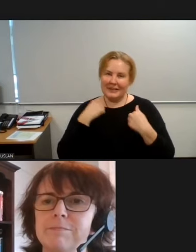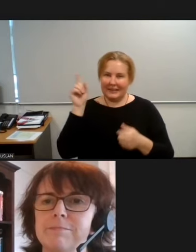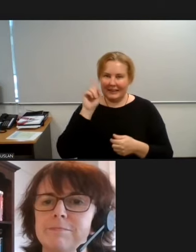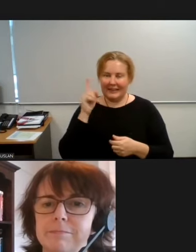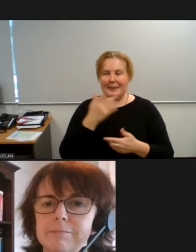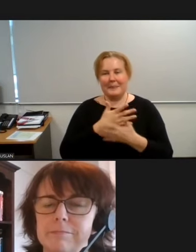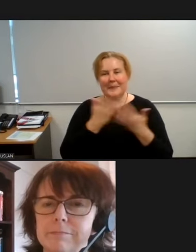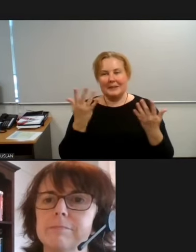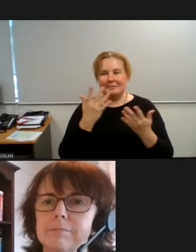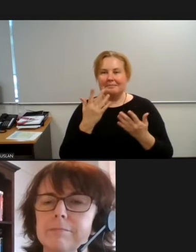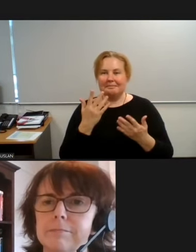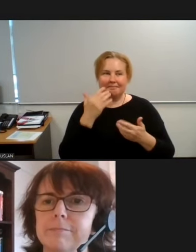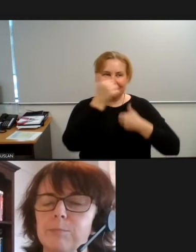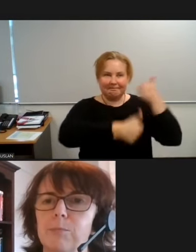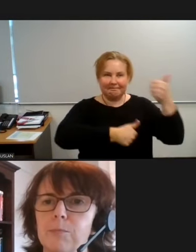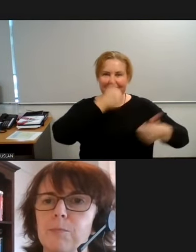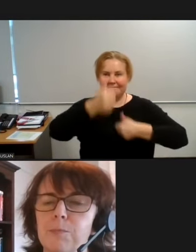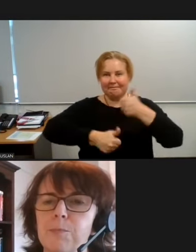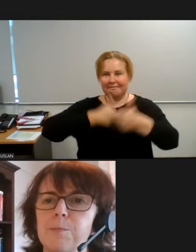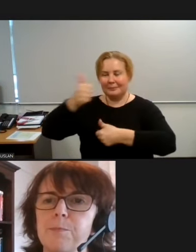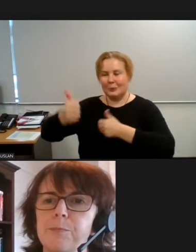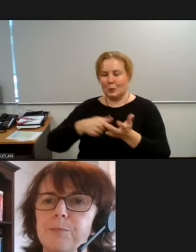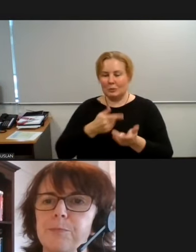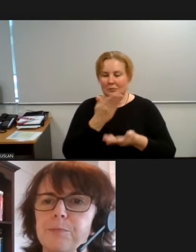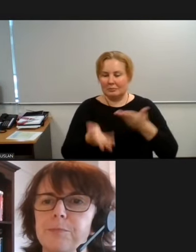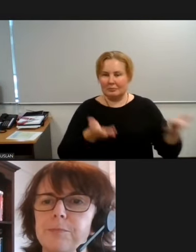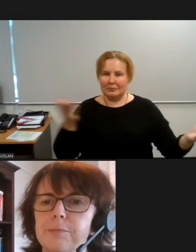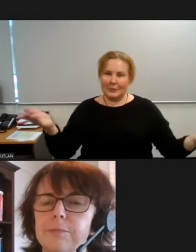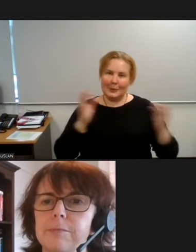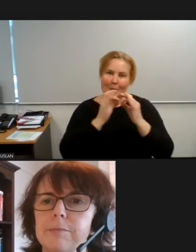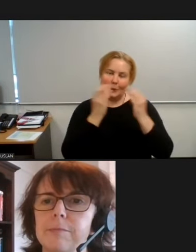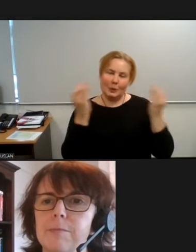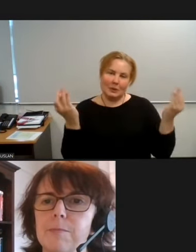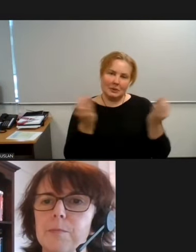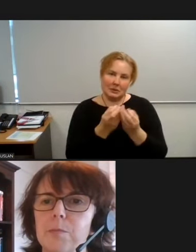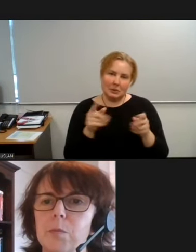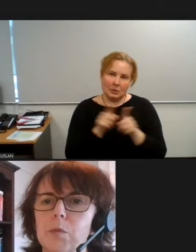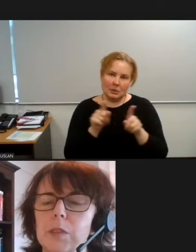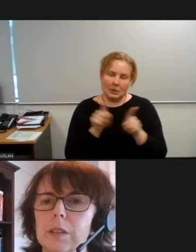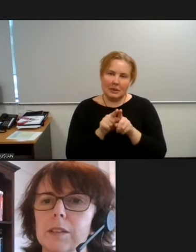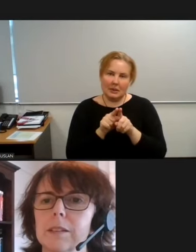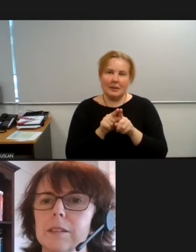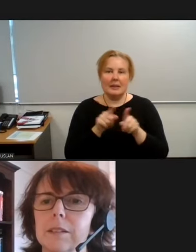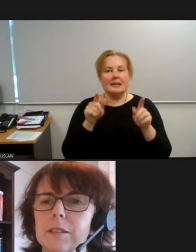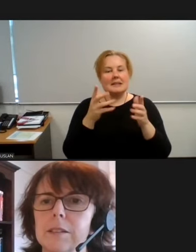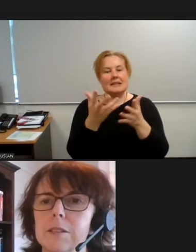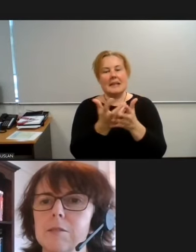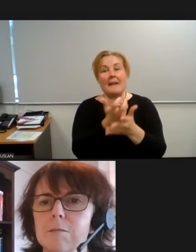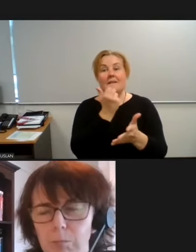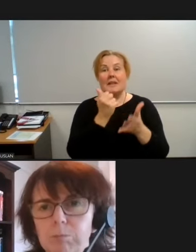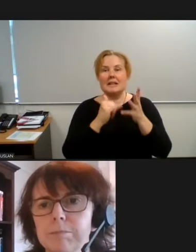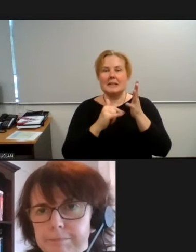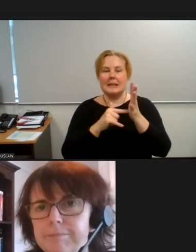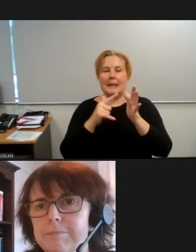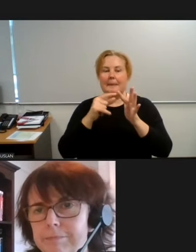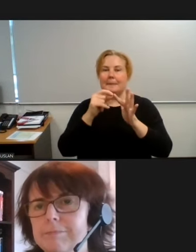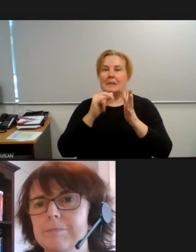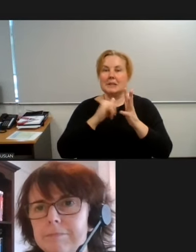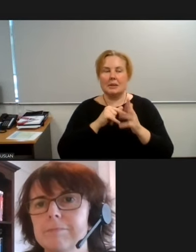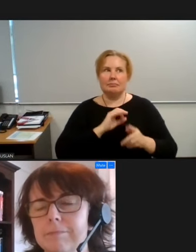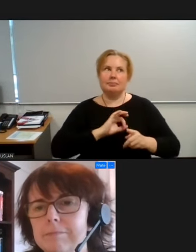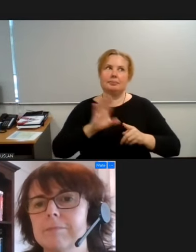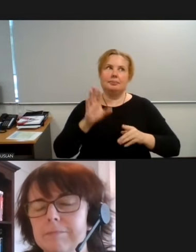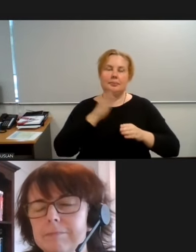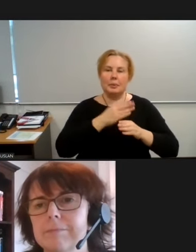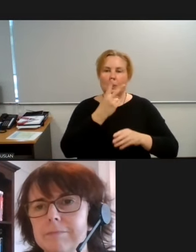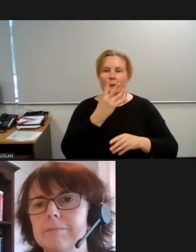the organisations that you mentioned earlier as well. I know, for example, Safe Steps is doing a phenomenal job in terms of that